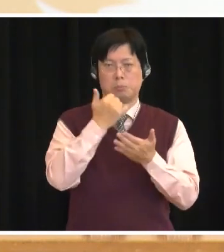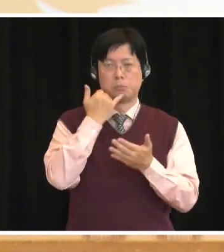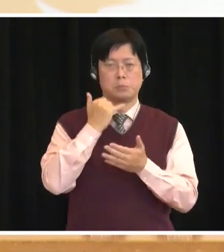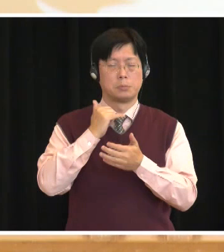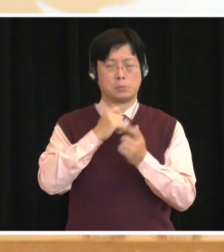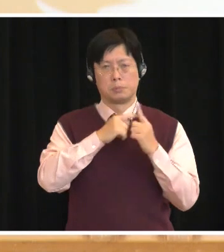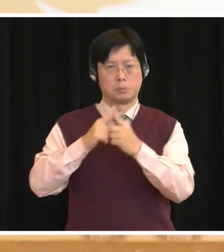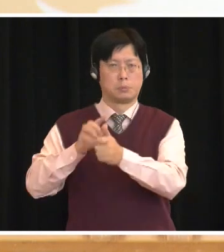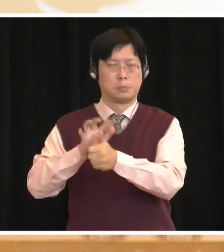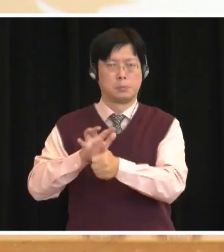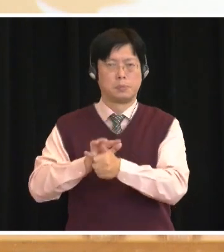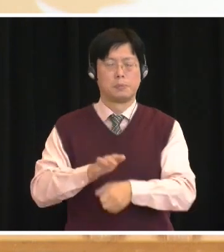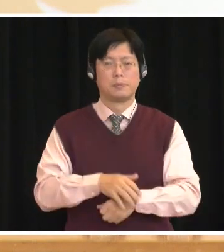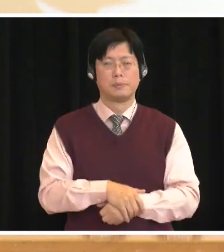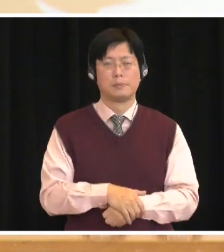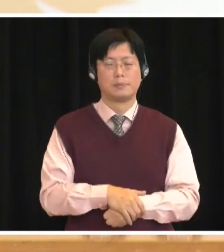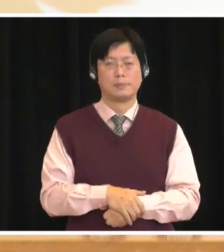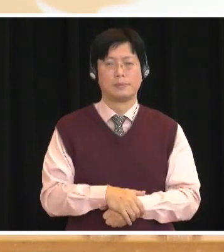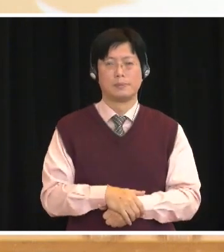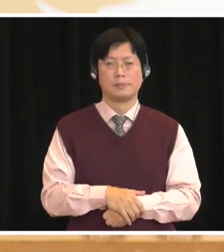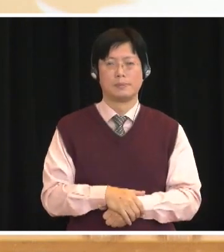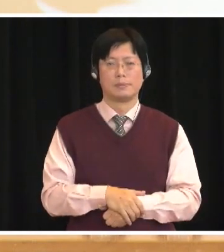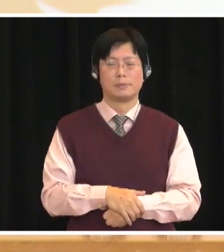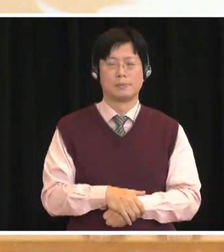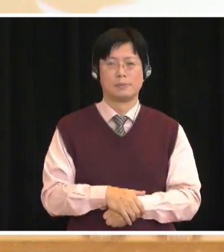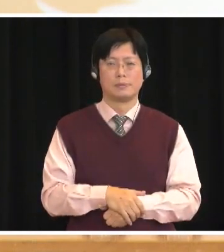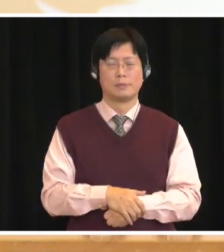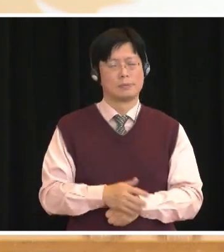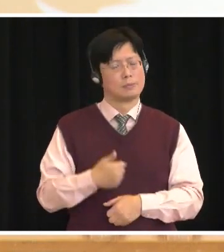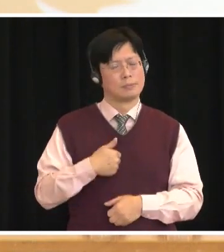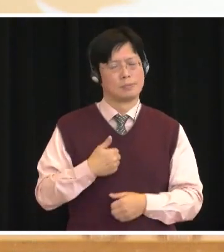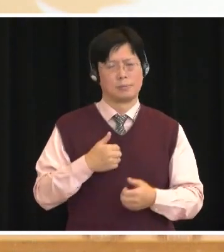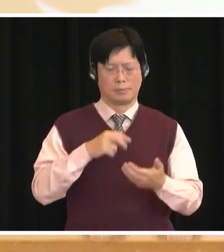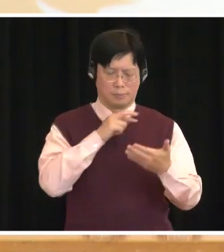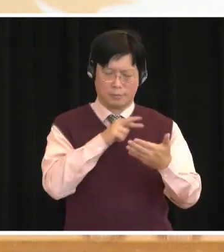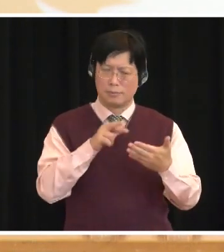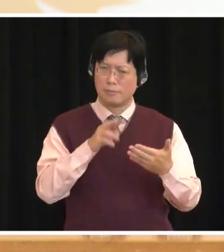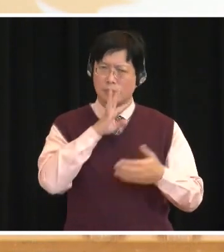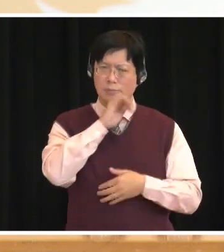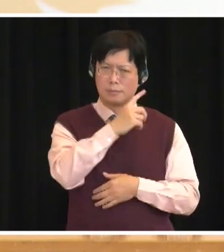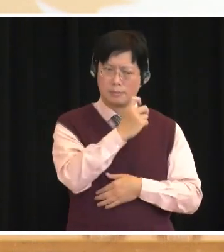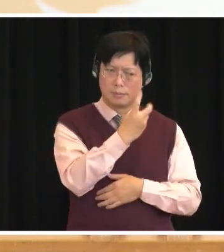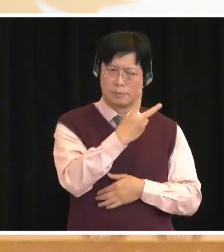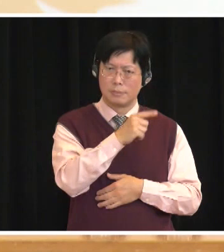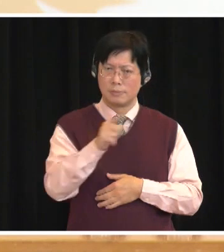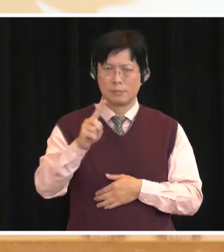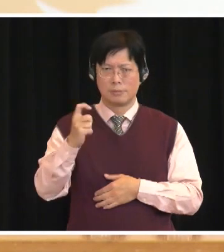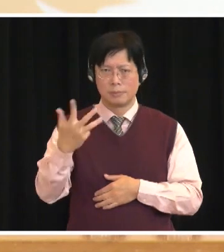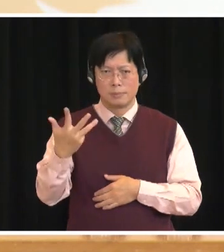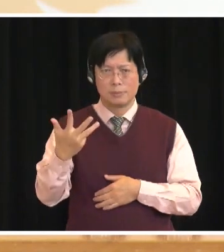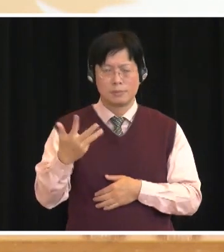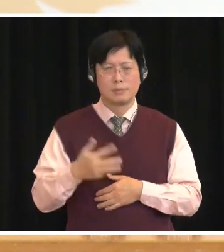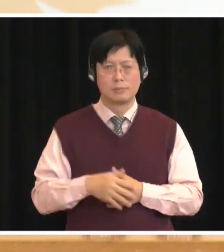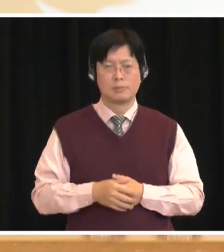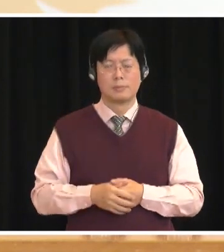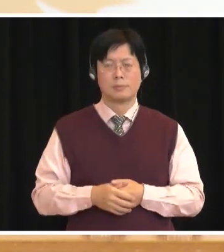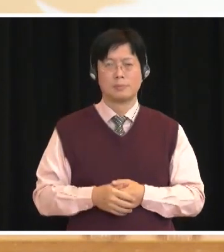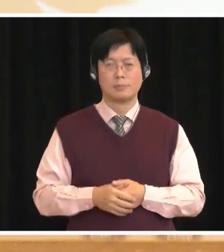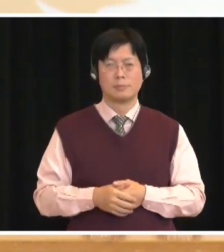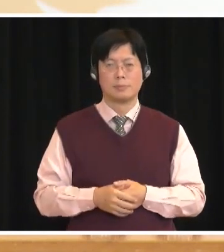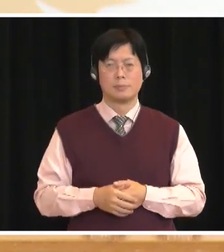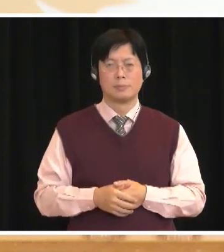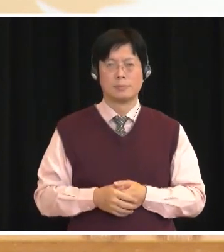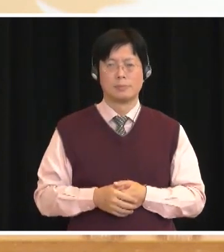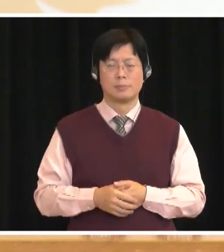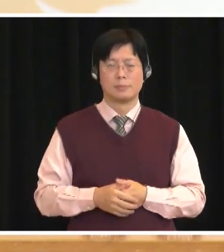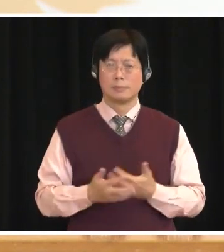to 18, and the surprising part is that it is talking about children between 7 and below 12 who will